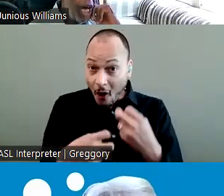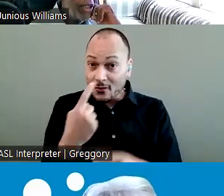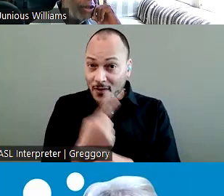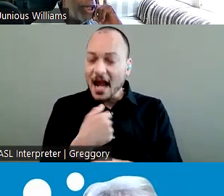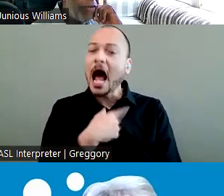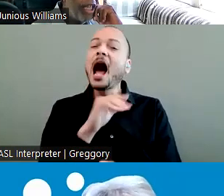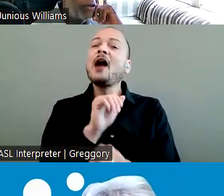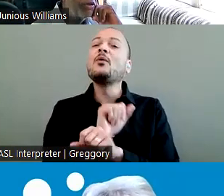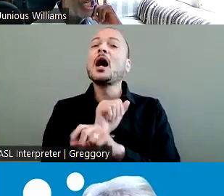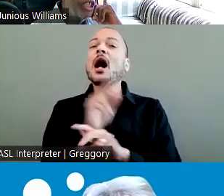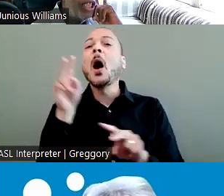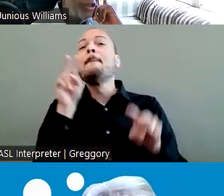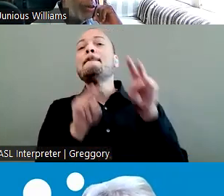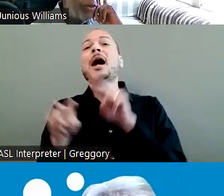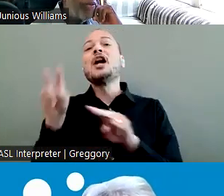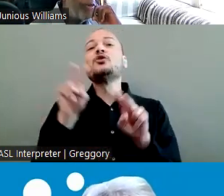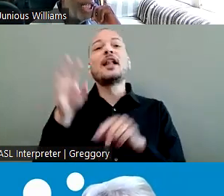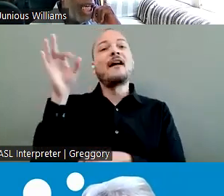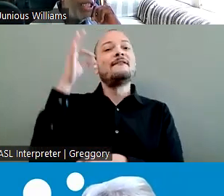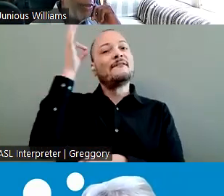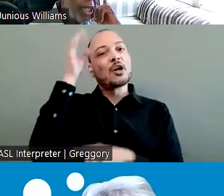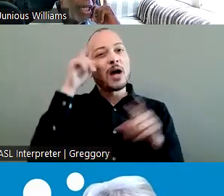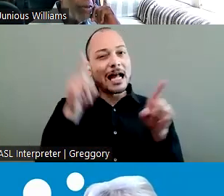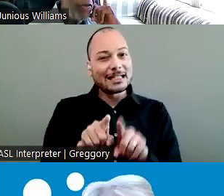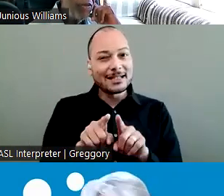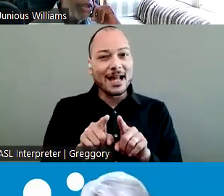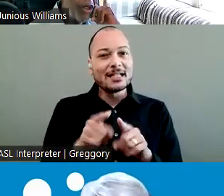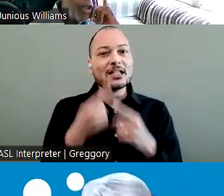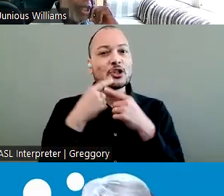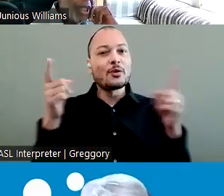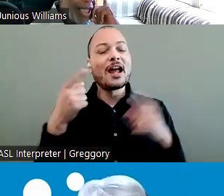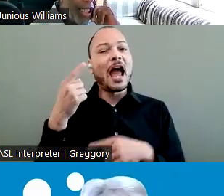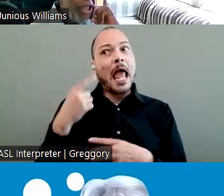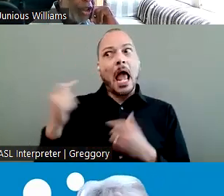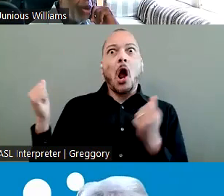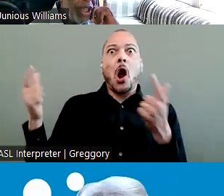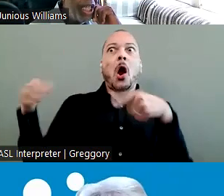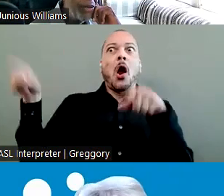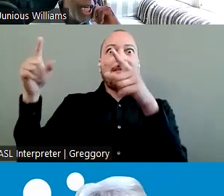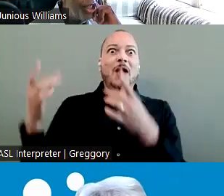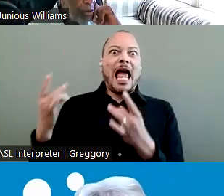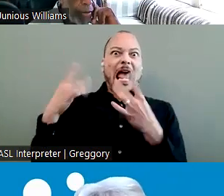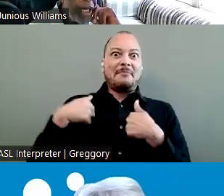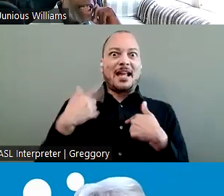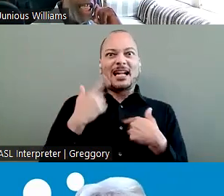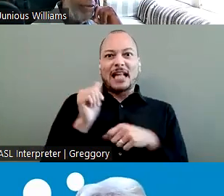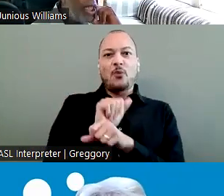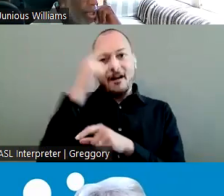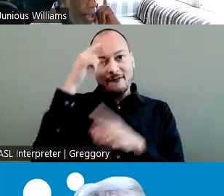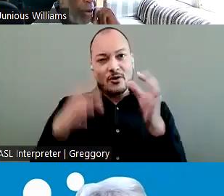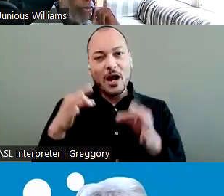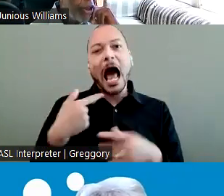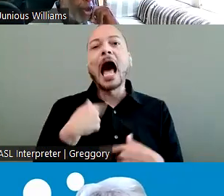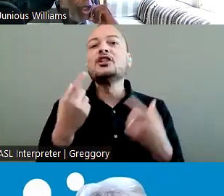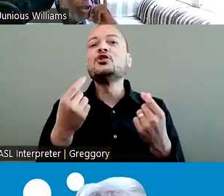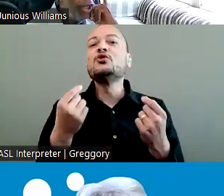worked monitoring a federal consent decree where everybody hated me because I worked for the court. I did school desegregation where everybody hated me because